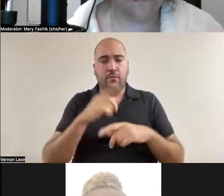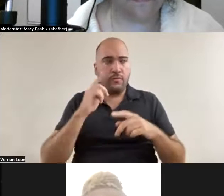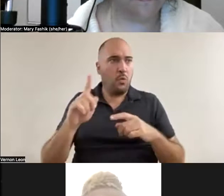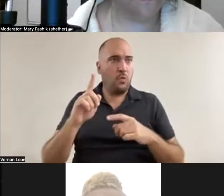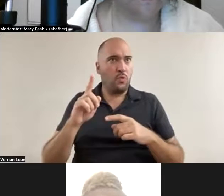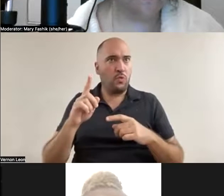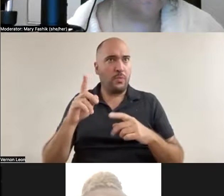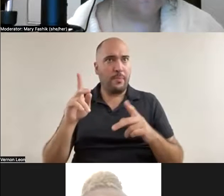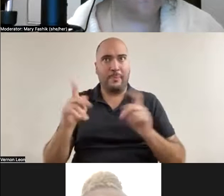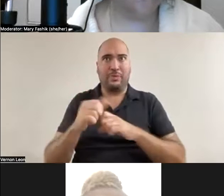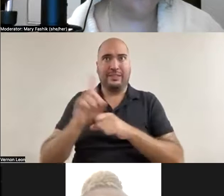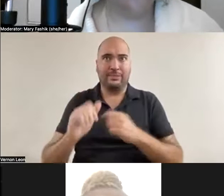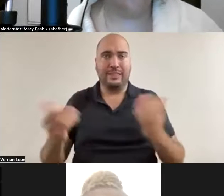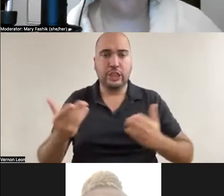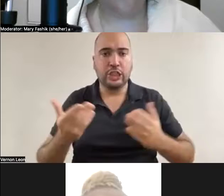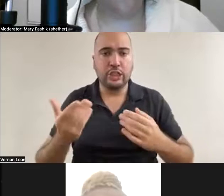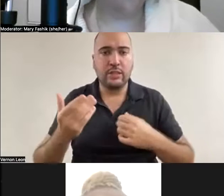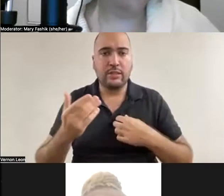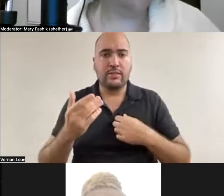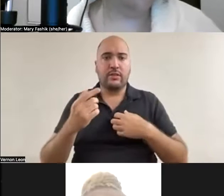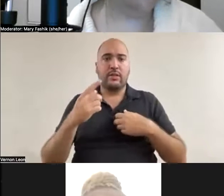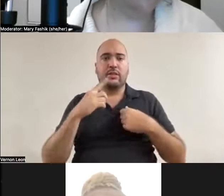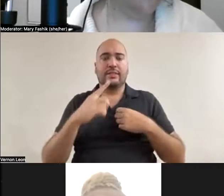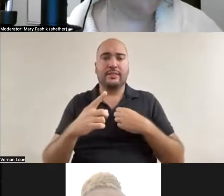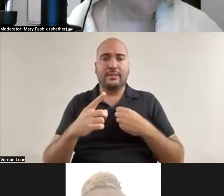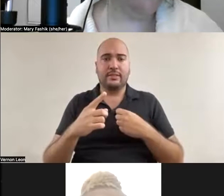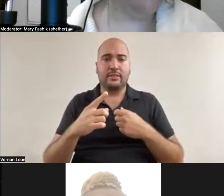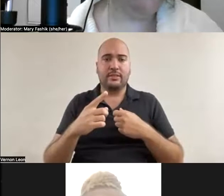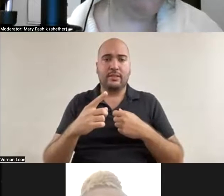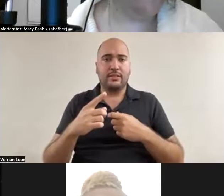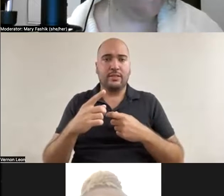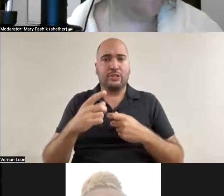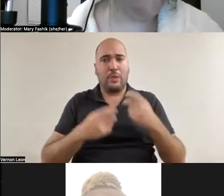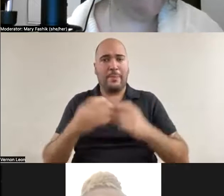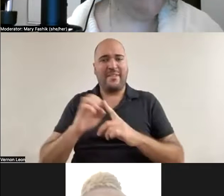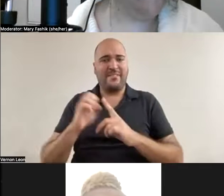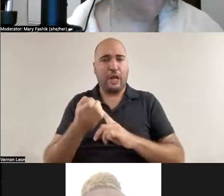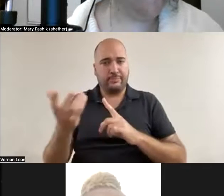here is the problem of employment.